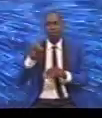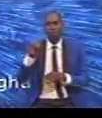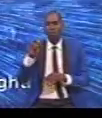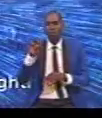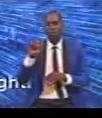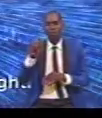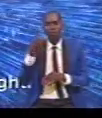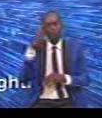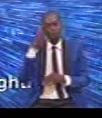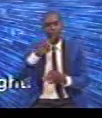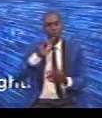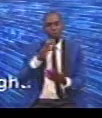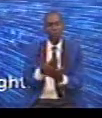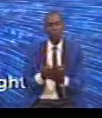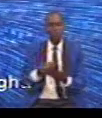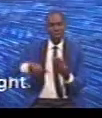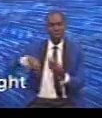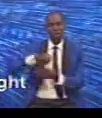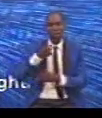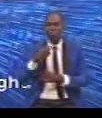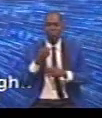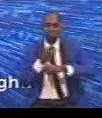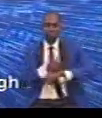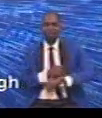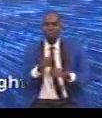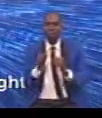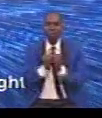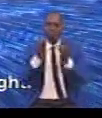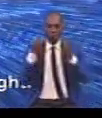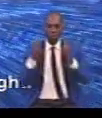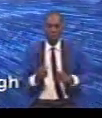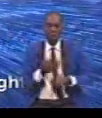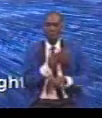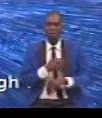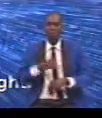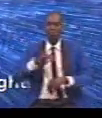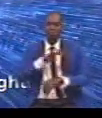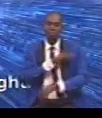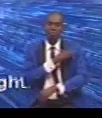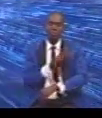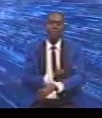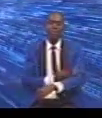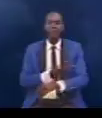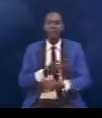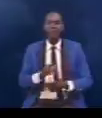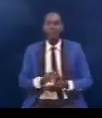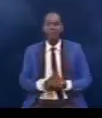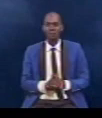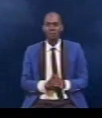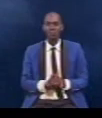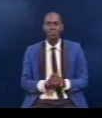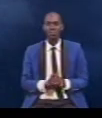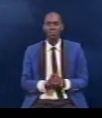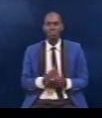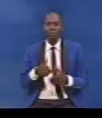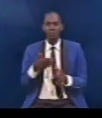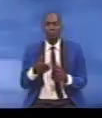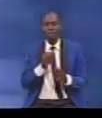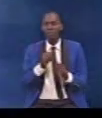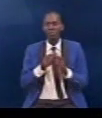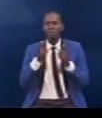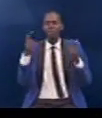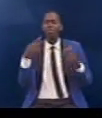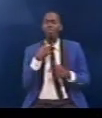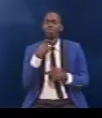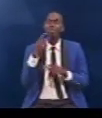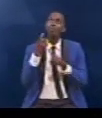witness. Around him, guarded with power and might. Then a great voice